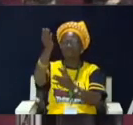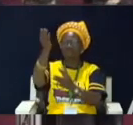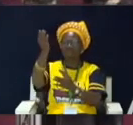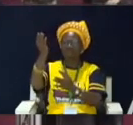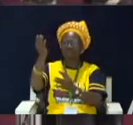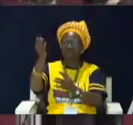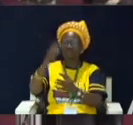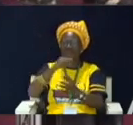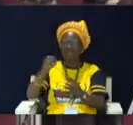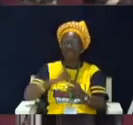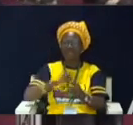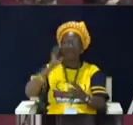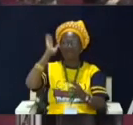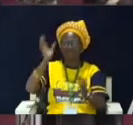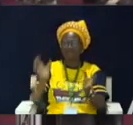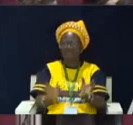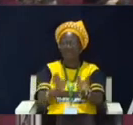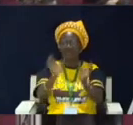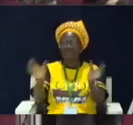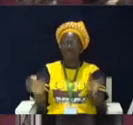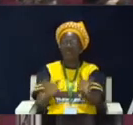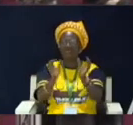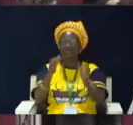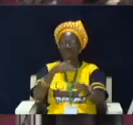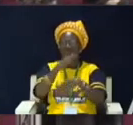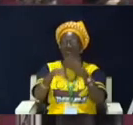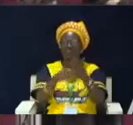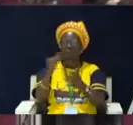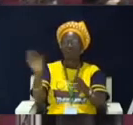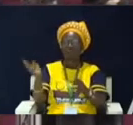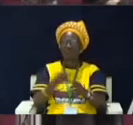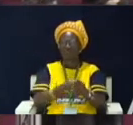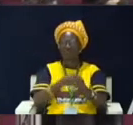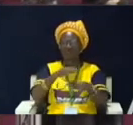And I'm going to encourage all of us after this